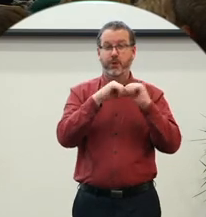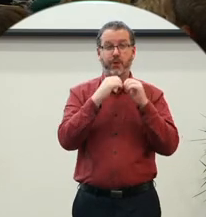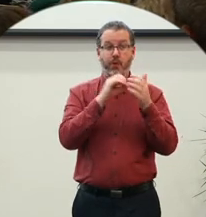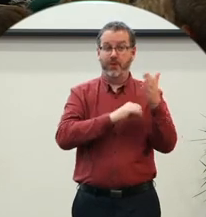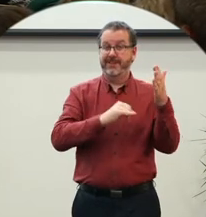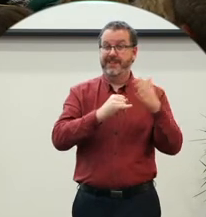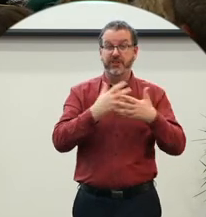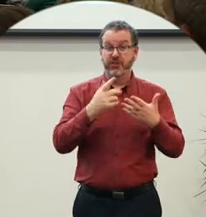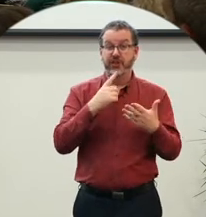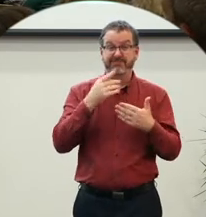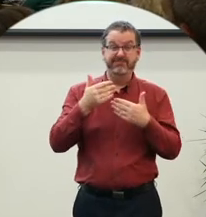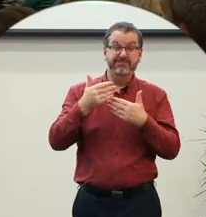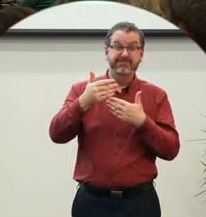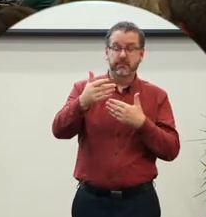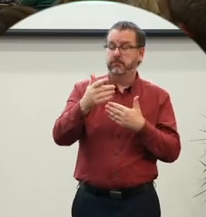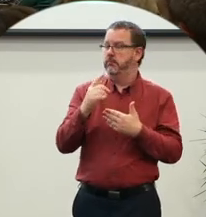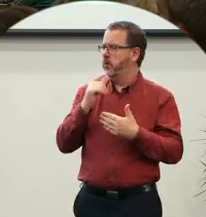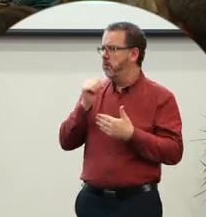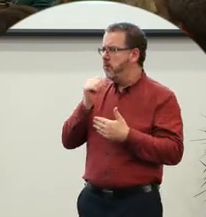maintain that, do you think?